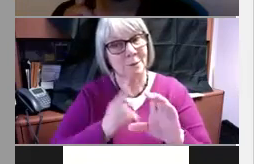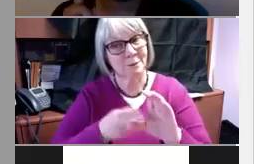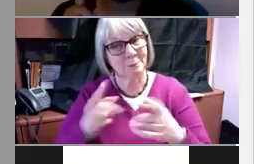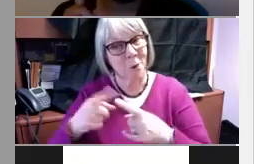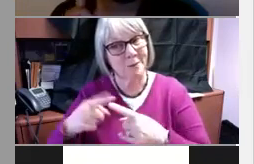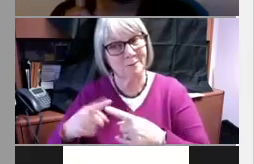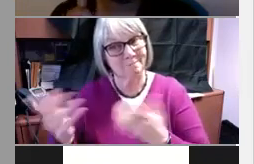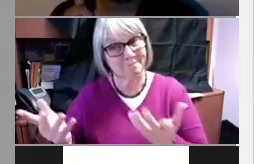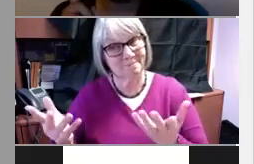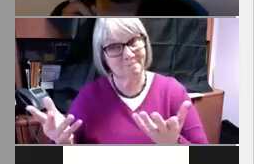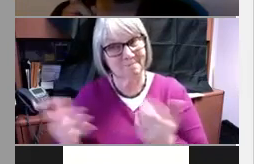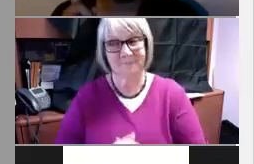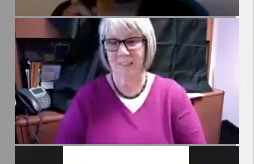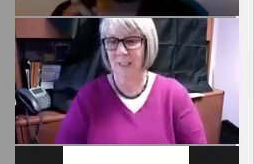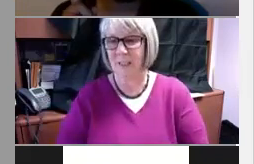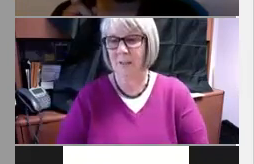I am not.